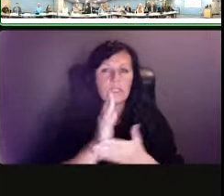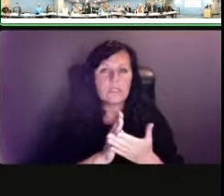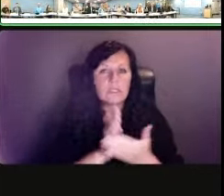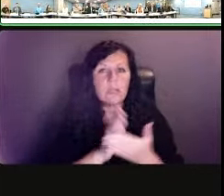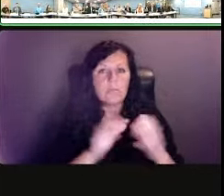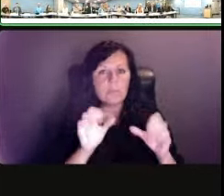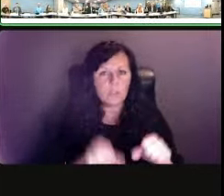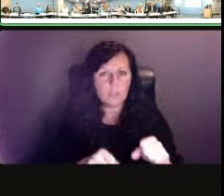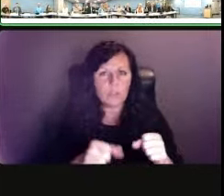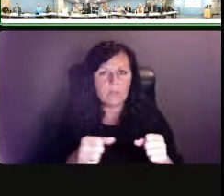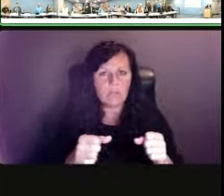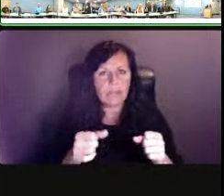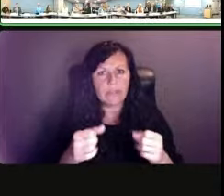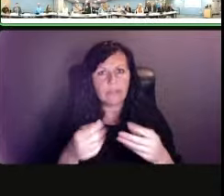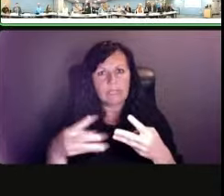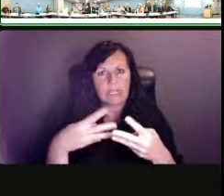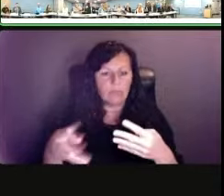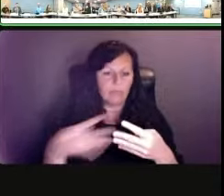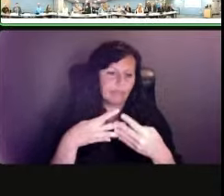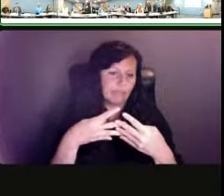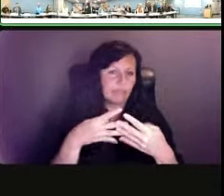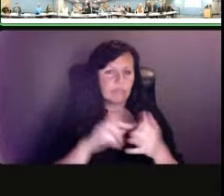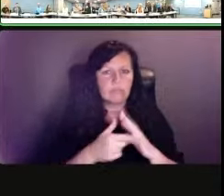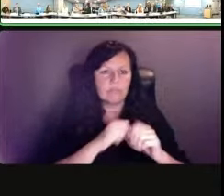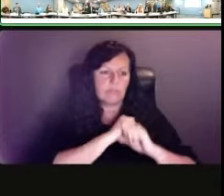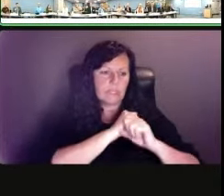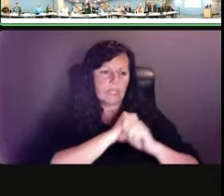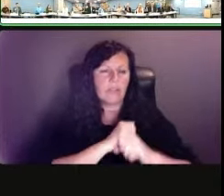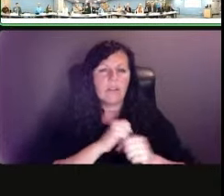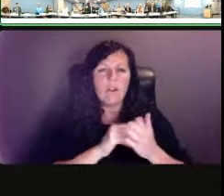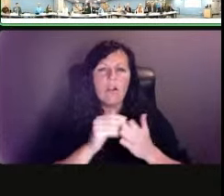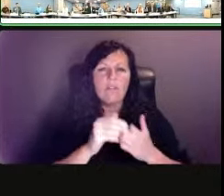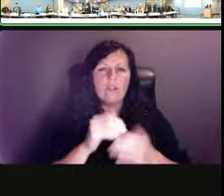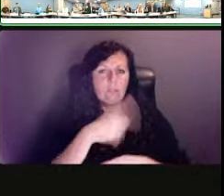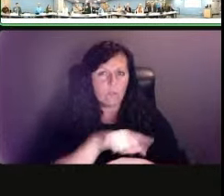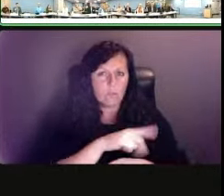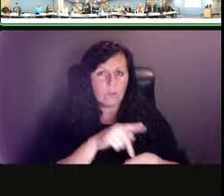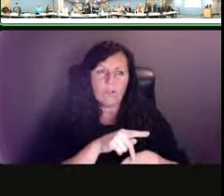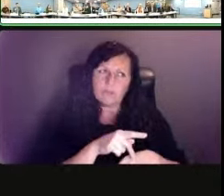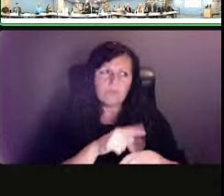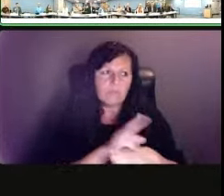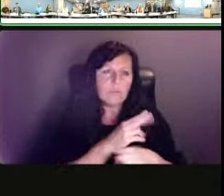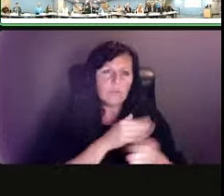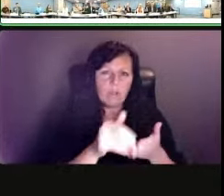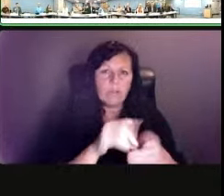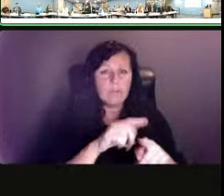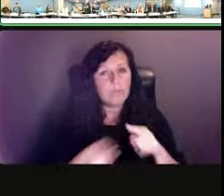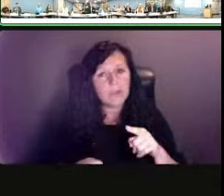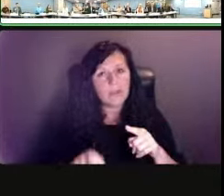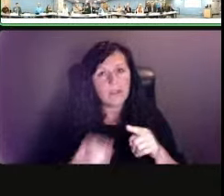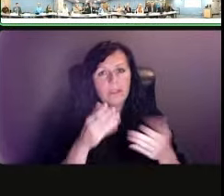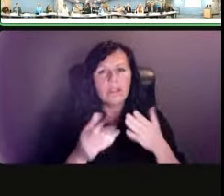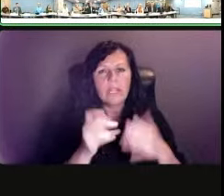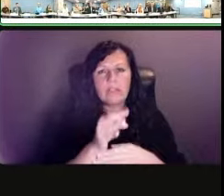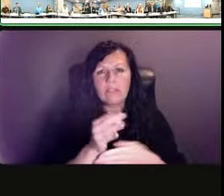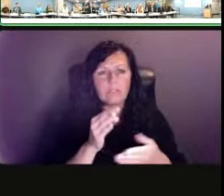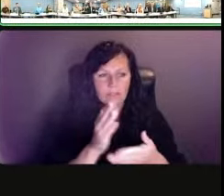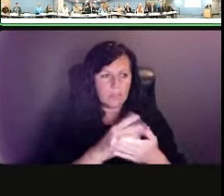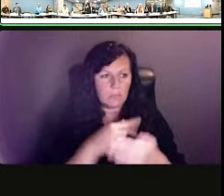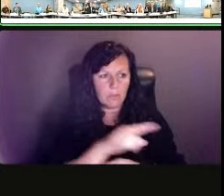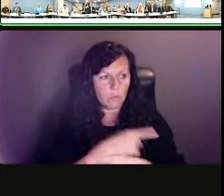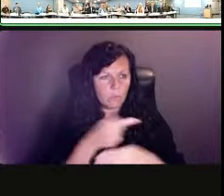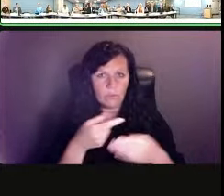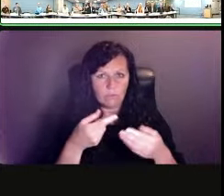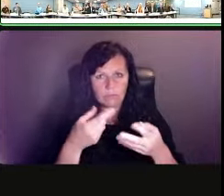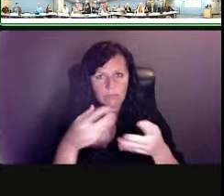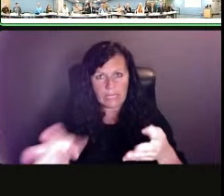the gates. And those are oftentimes well used, but it might be if we have some of those closed